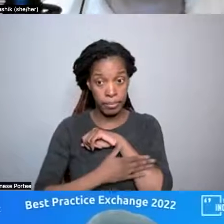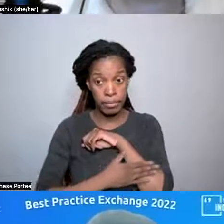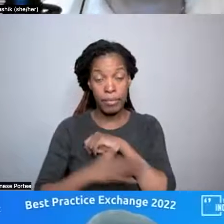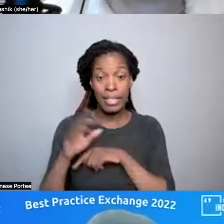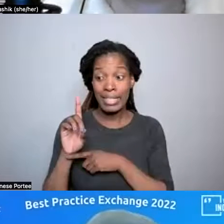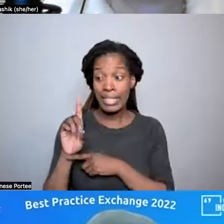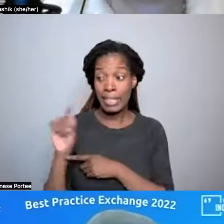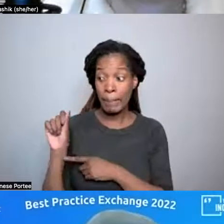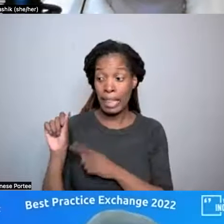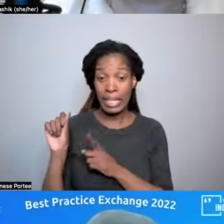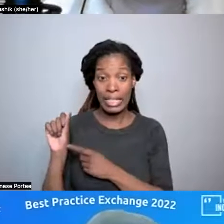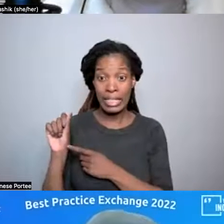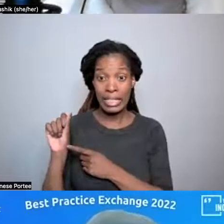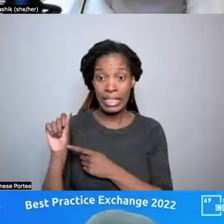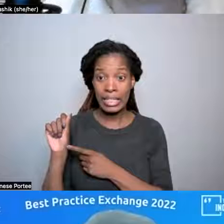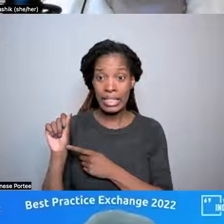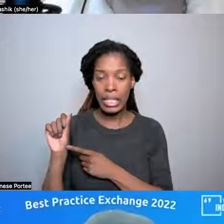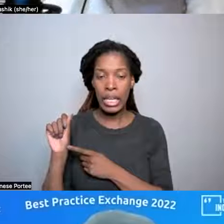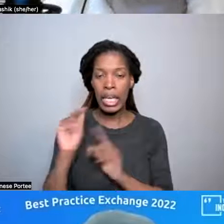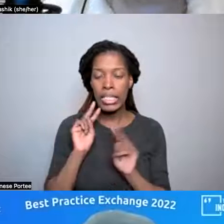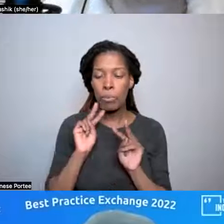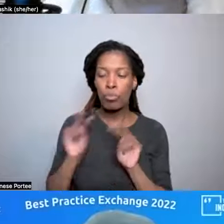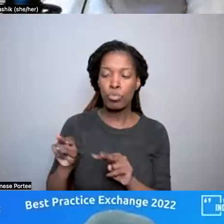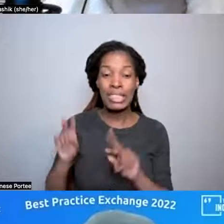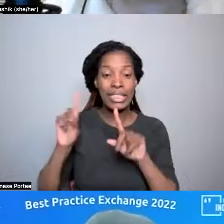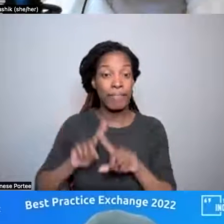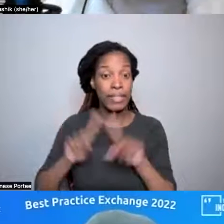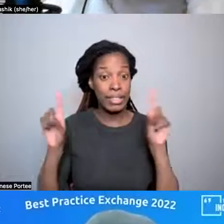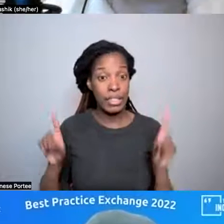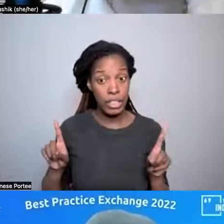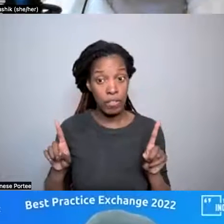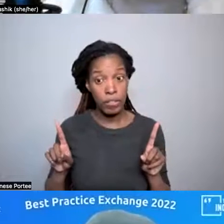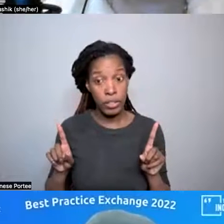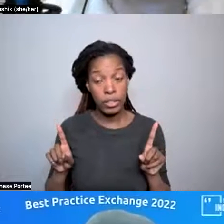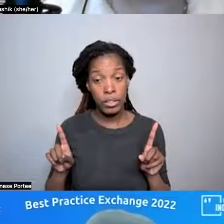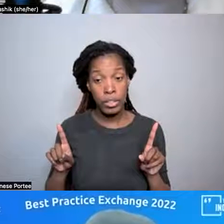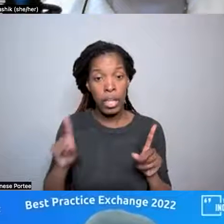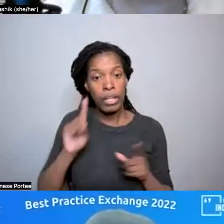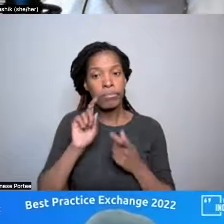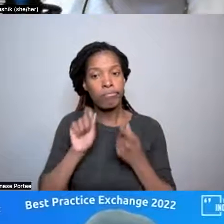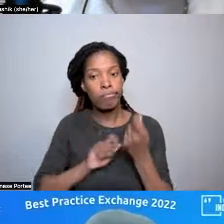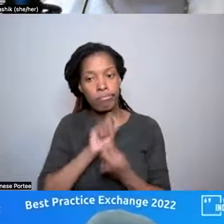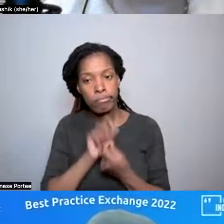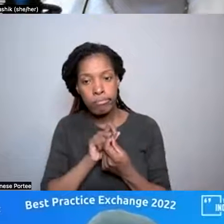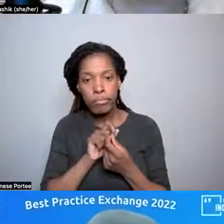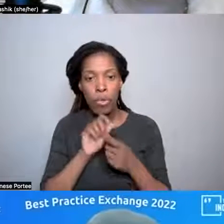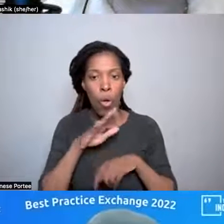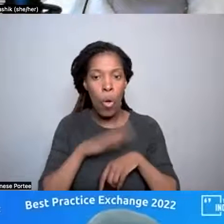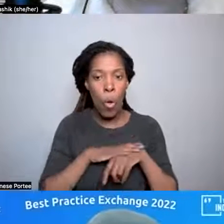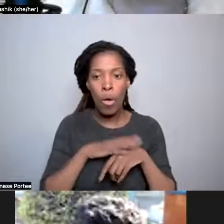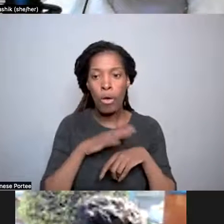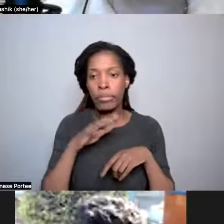disability is perceived differently according to beliefs, according